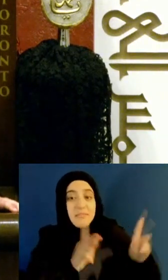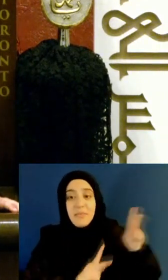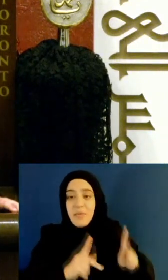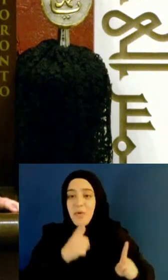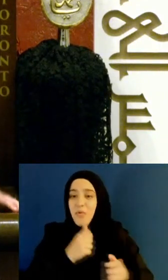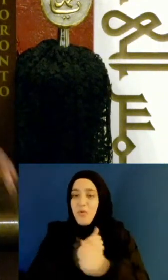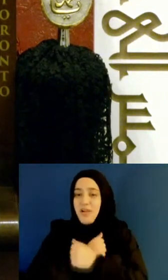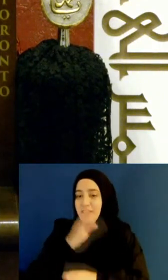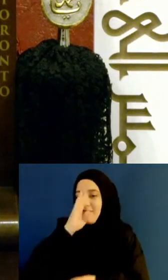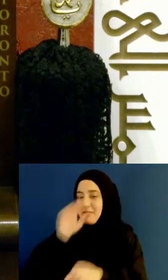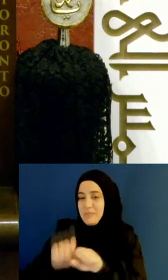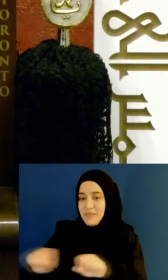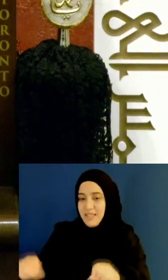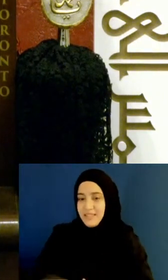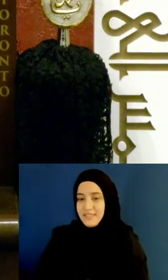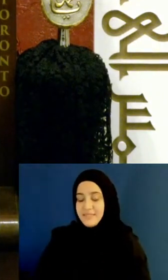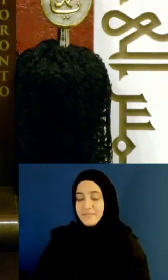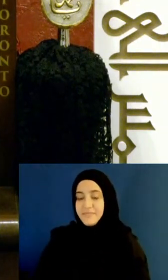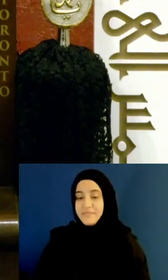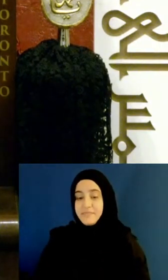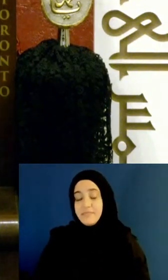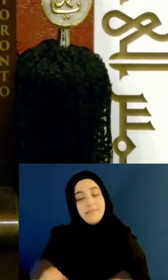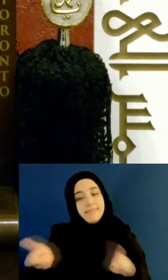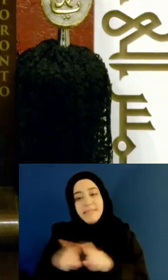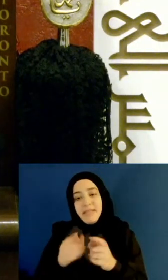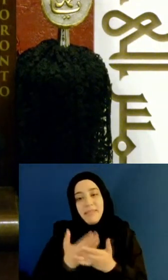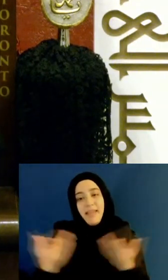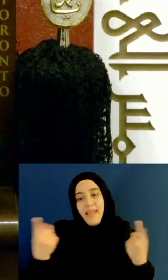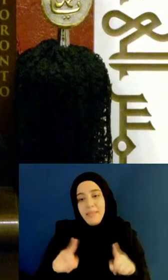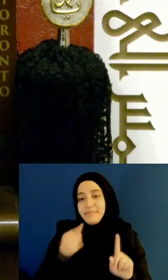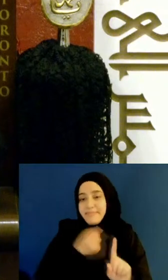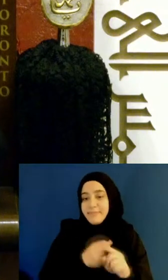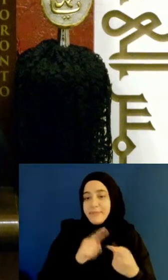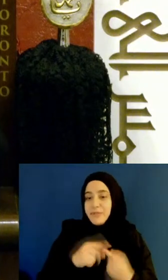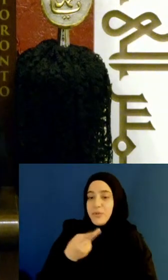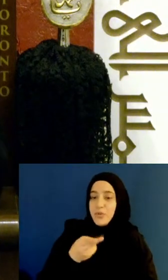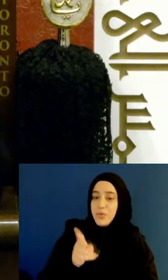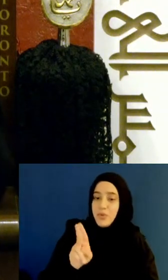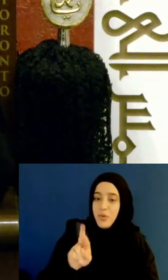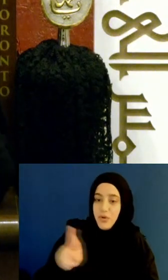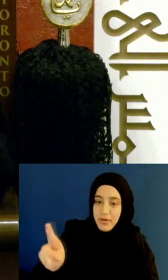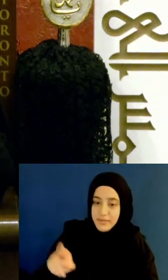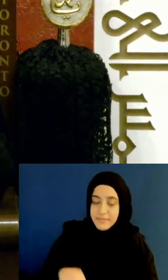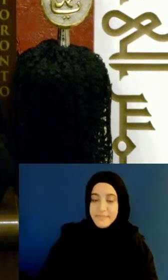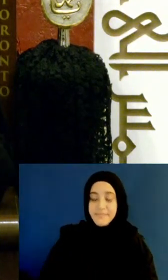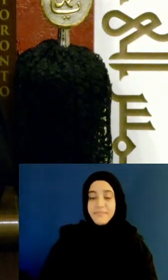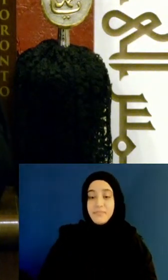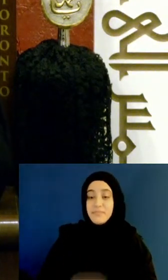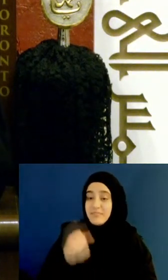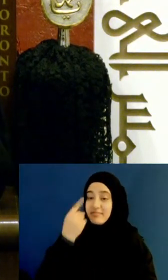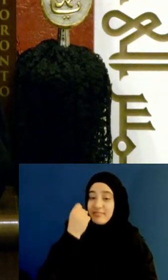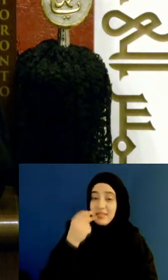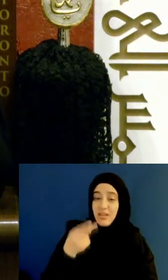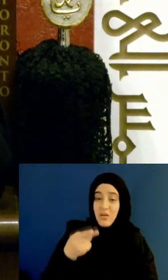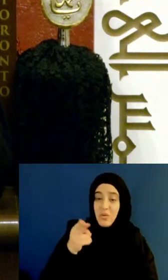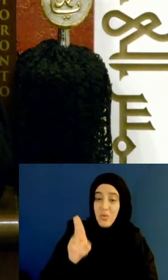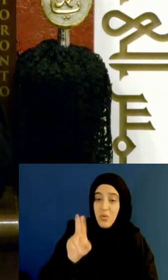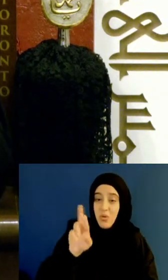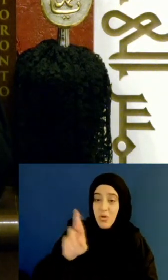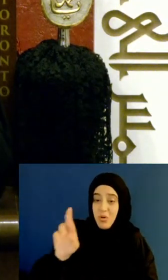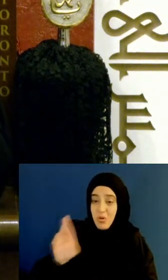Hur. Do you know Hur bin al-Qusayn? Hur came from a family that was known for